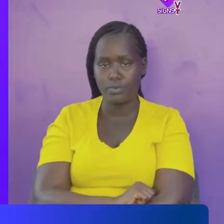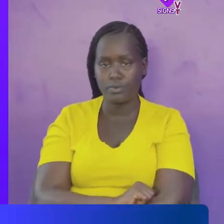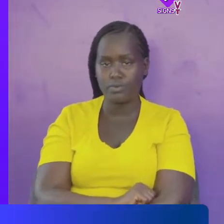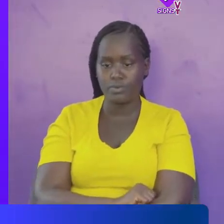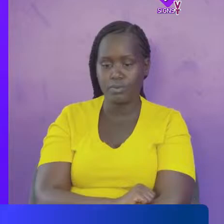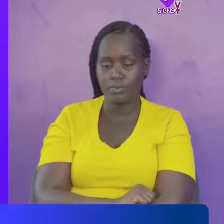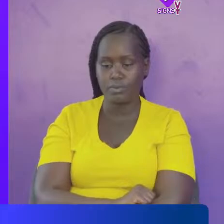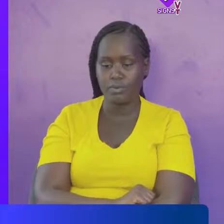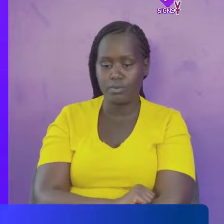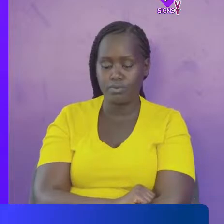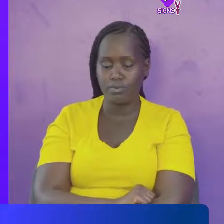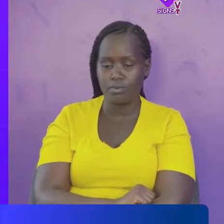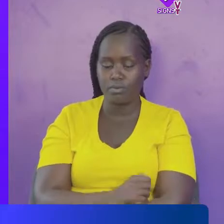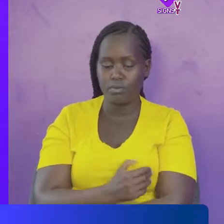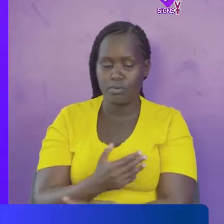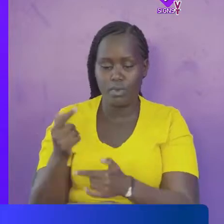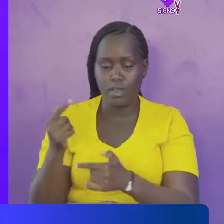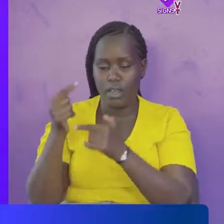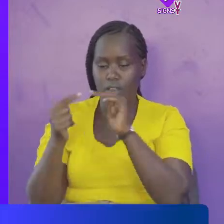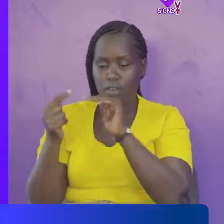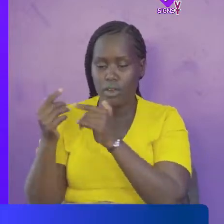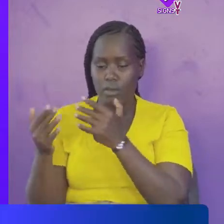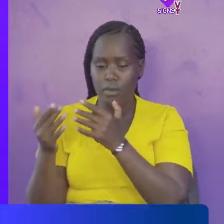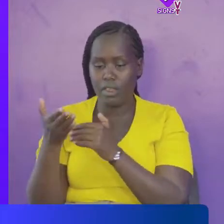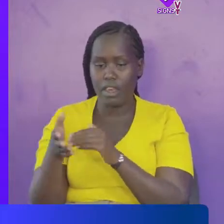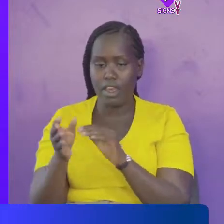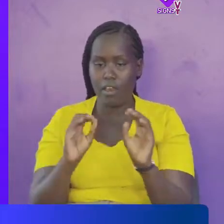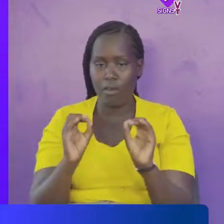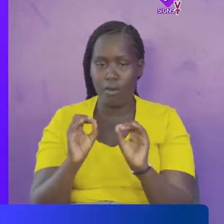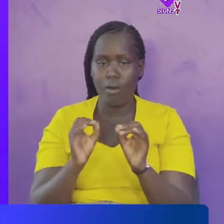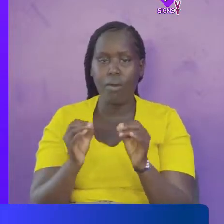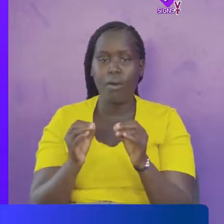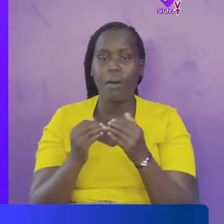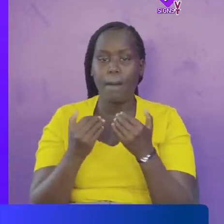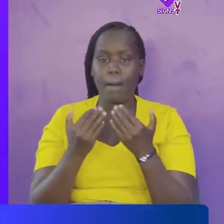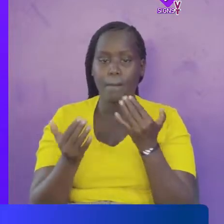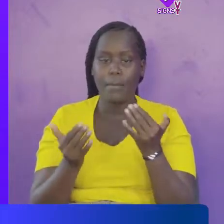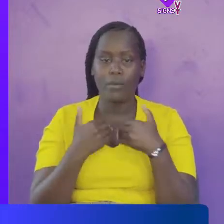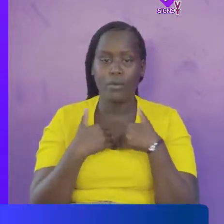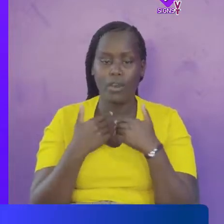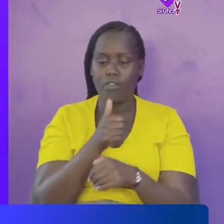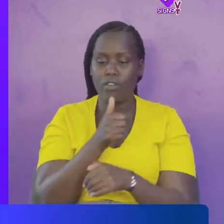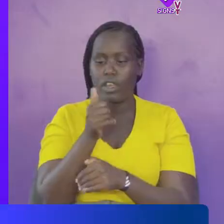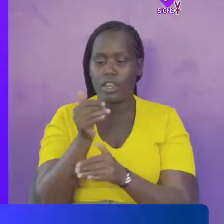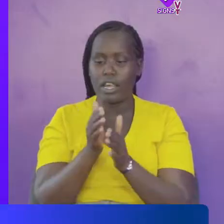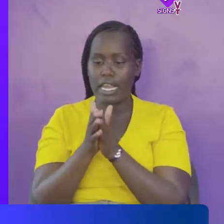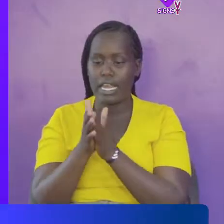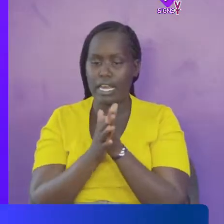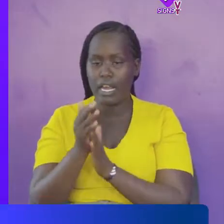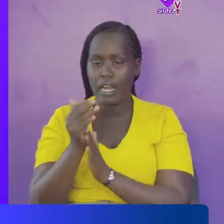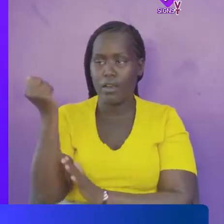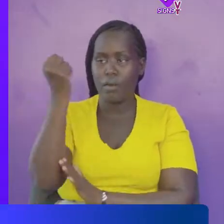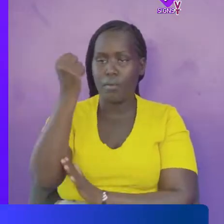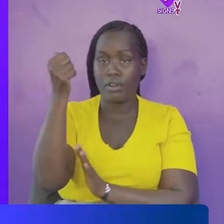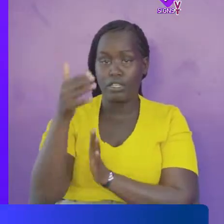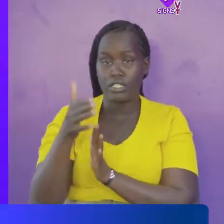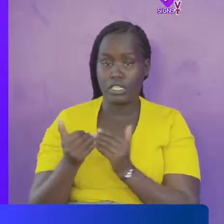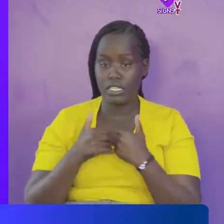maybe the will is still not there. Maybe we have other interests. Politicians have other